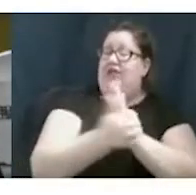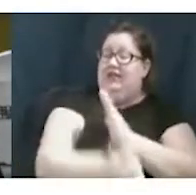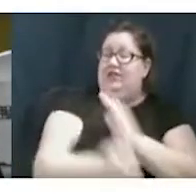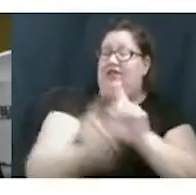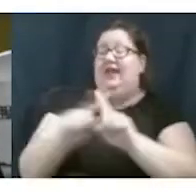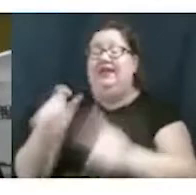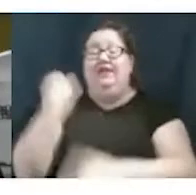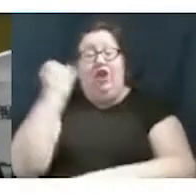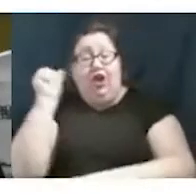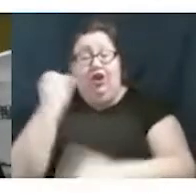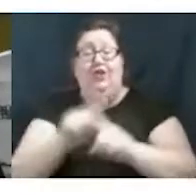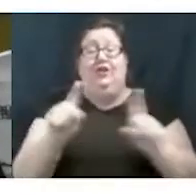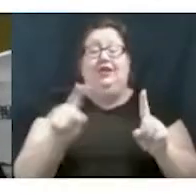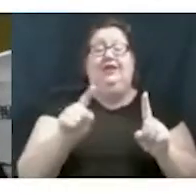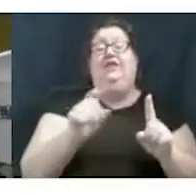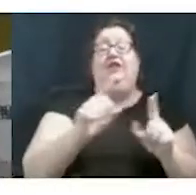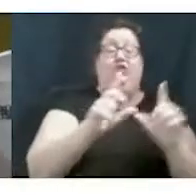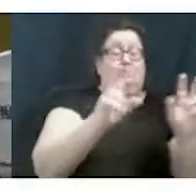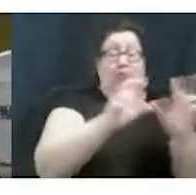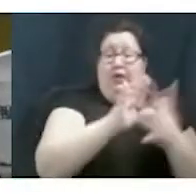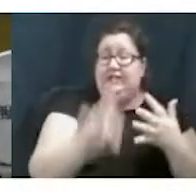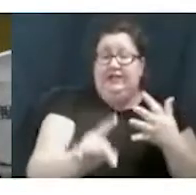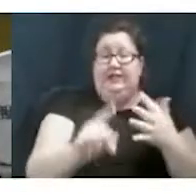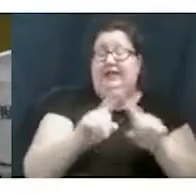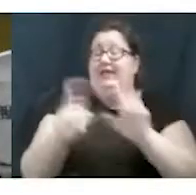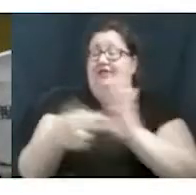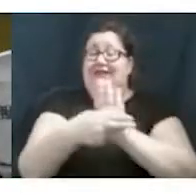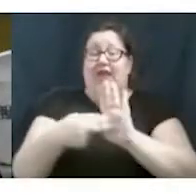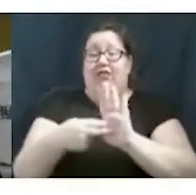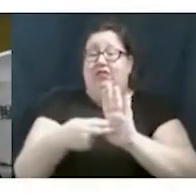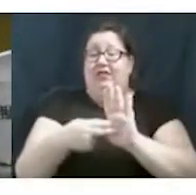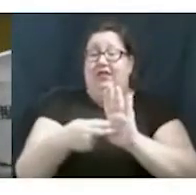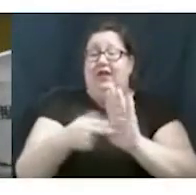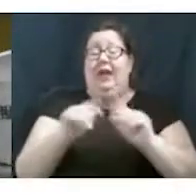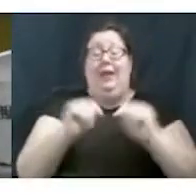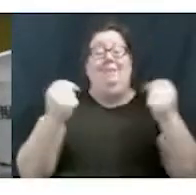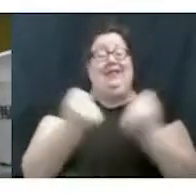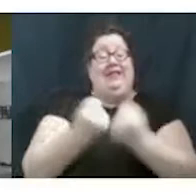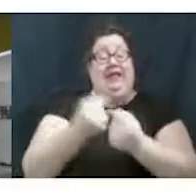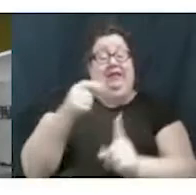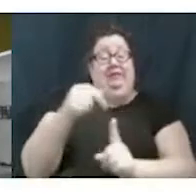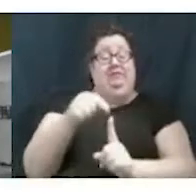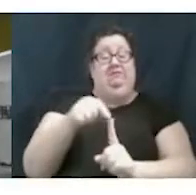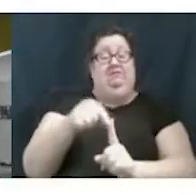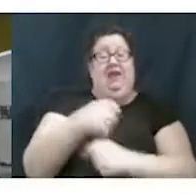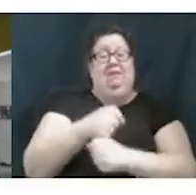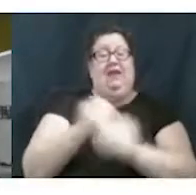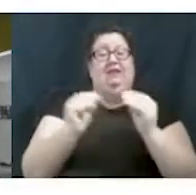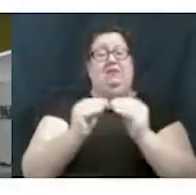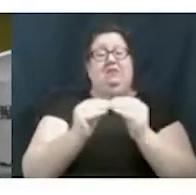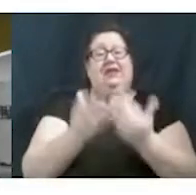different titling. But the team really makes it easy for them not only to